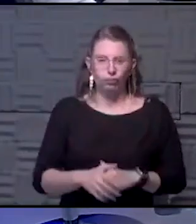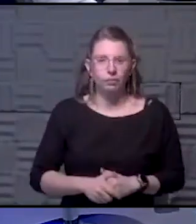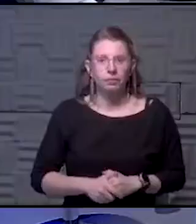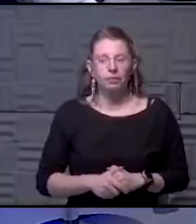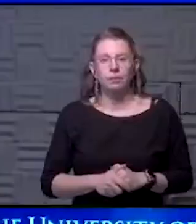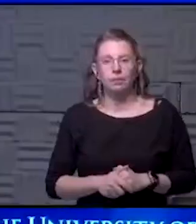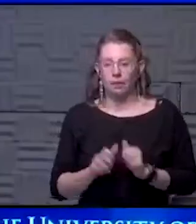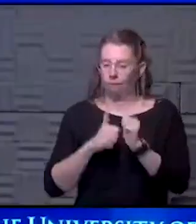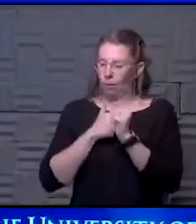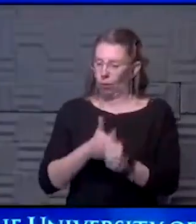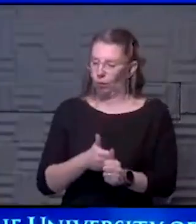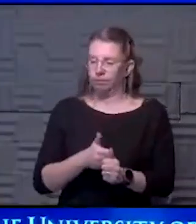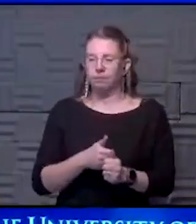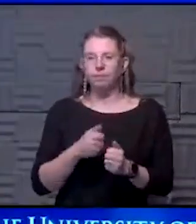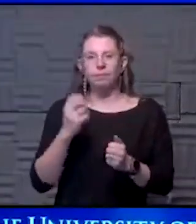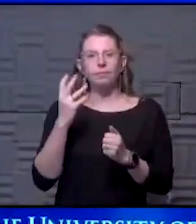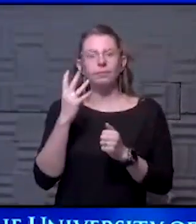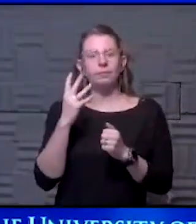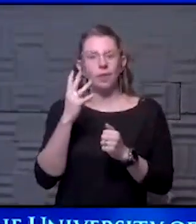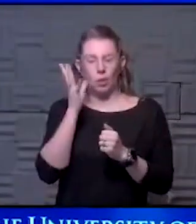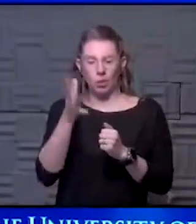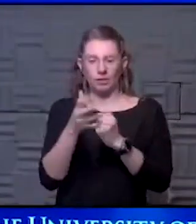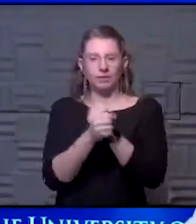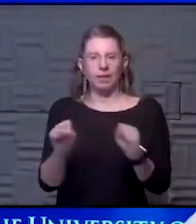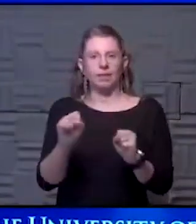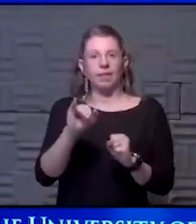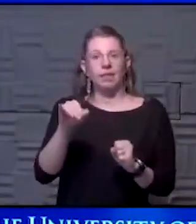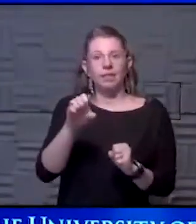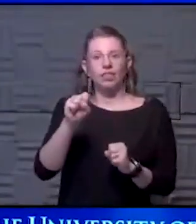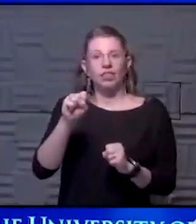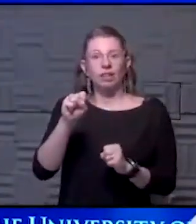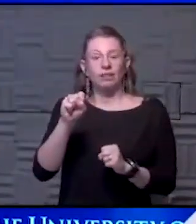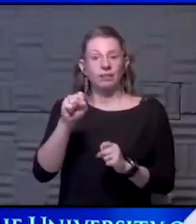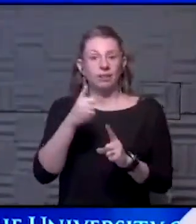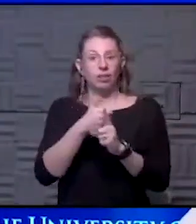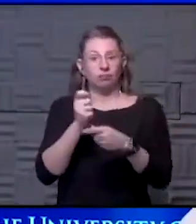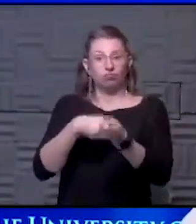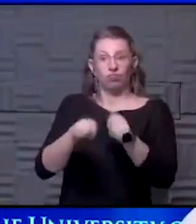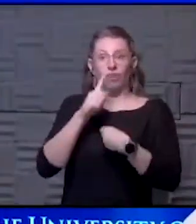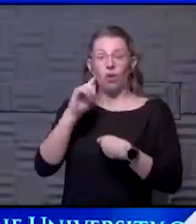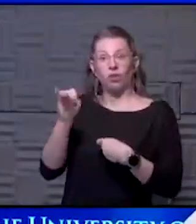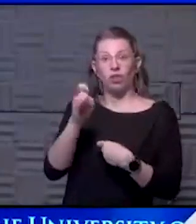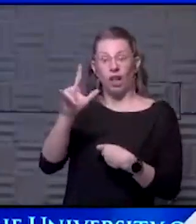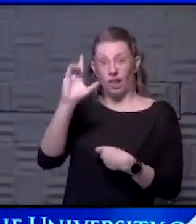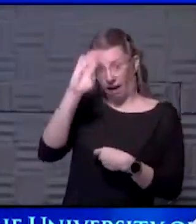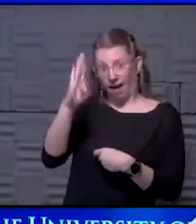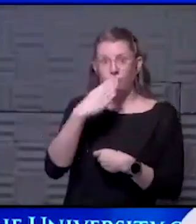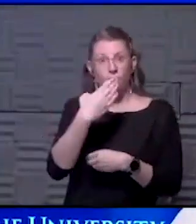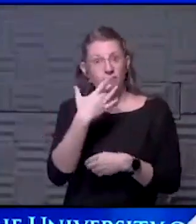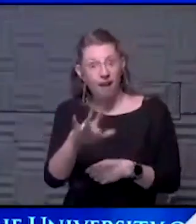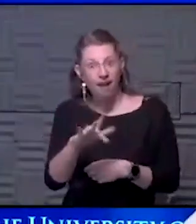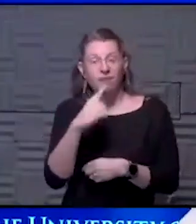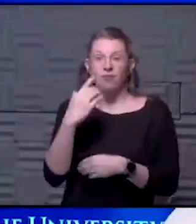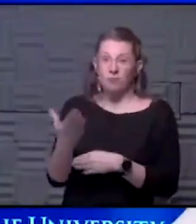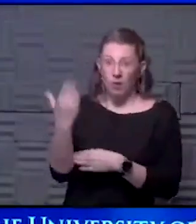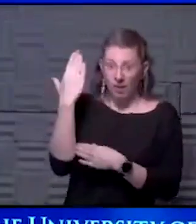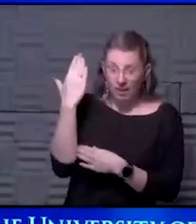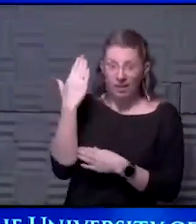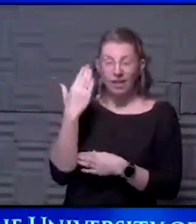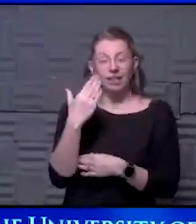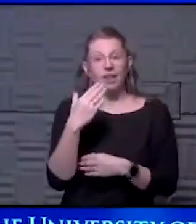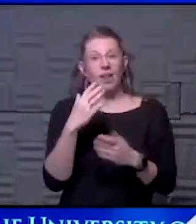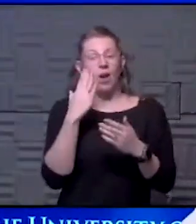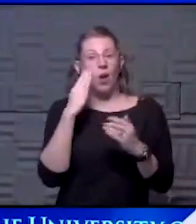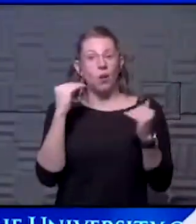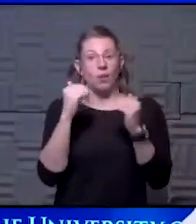and that keeps us safe. All right, Jess, you're standing in for Jill this morning. Hi. Good luck. morning. Welcome to the program. Hope all is well.